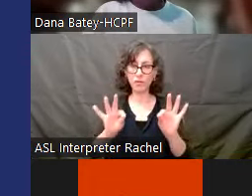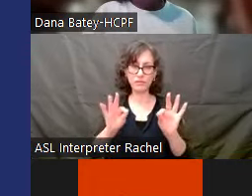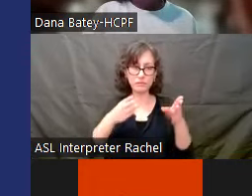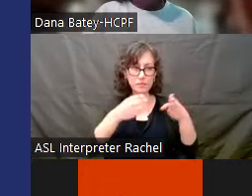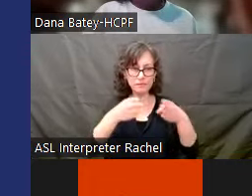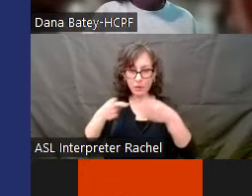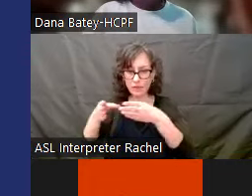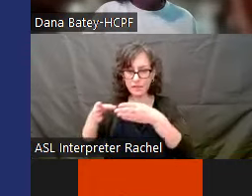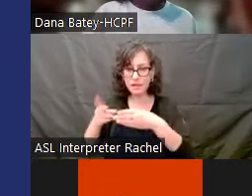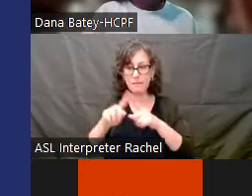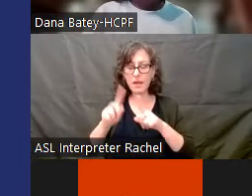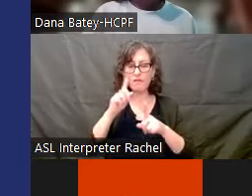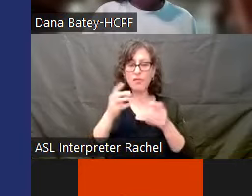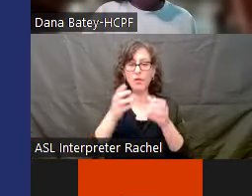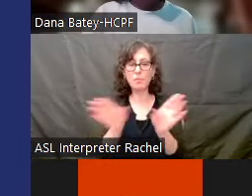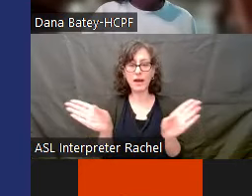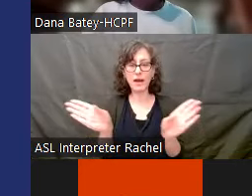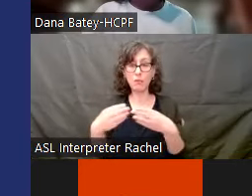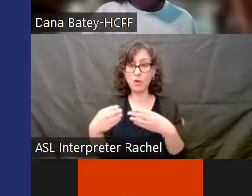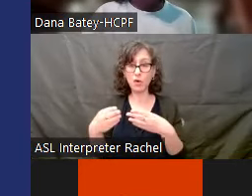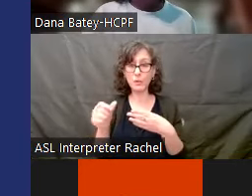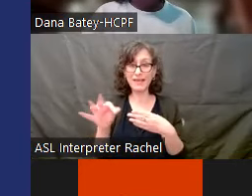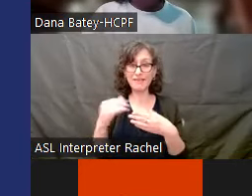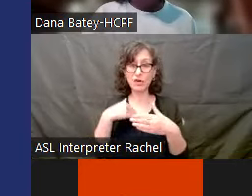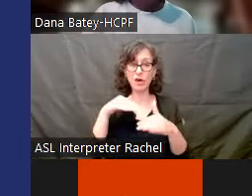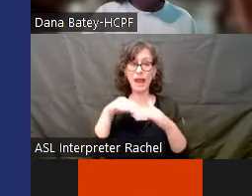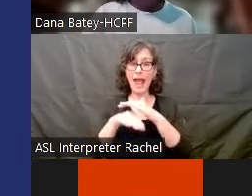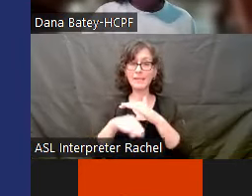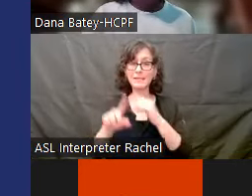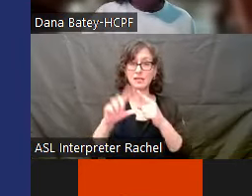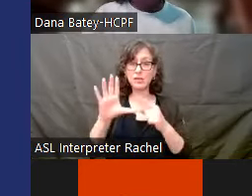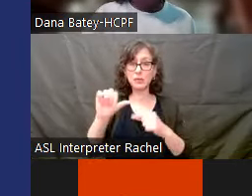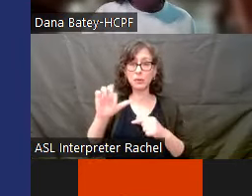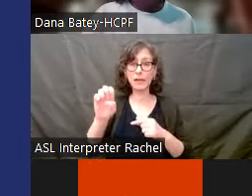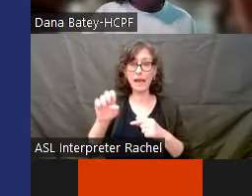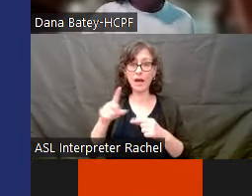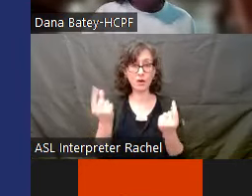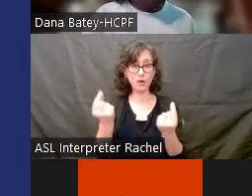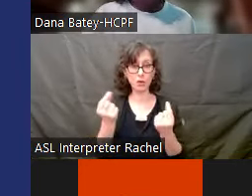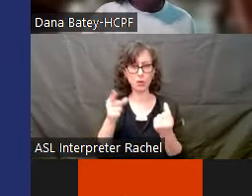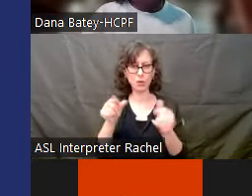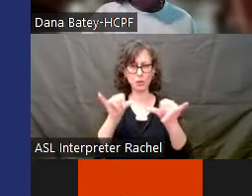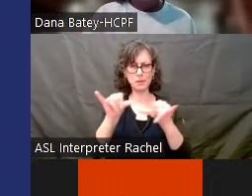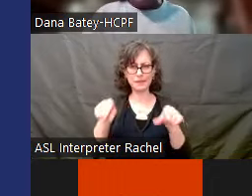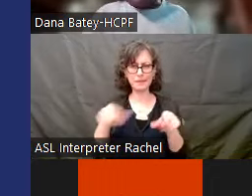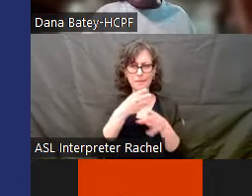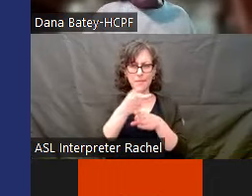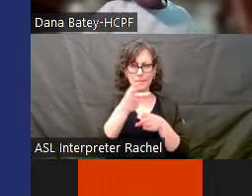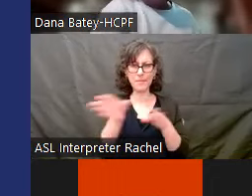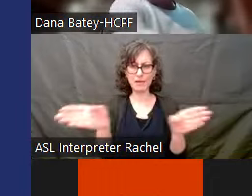But for the breakout rooms, if you're in access to care, I'm going to have you stay in the main room.